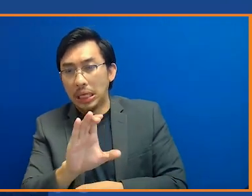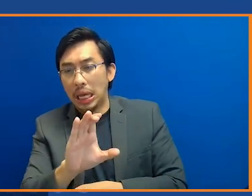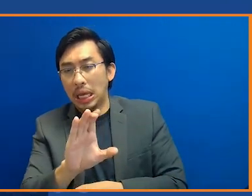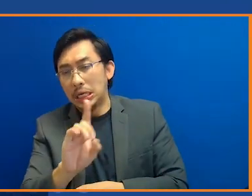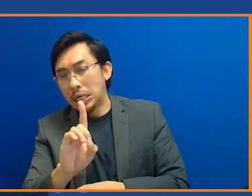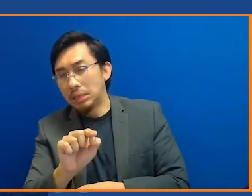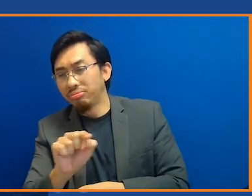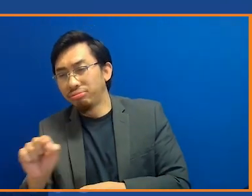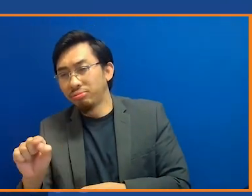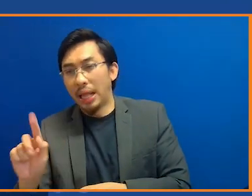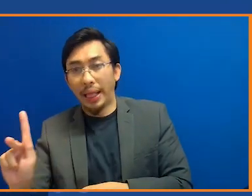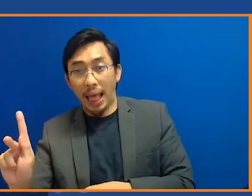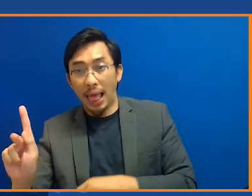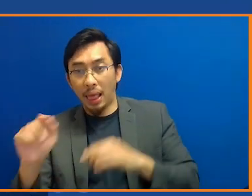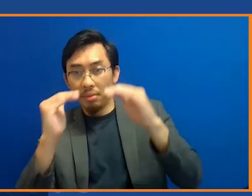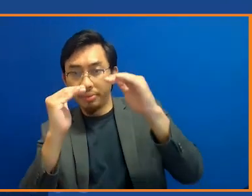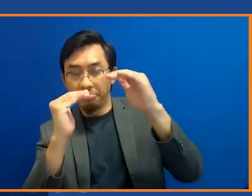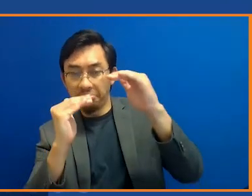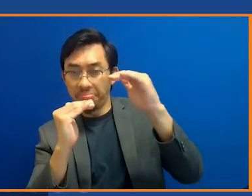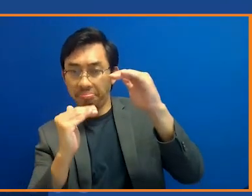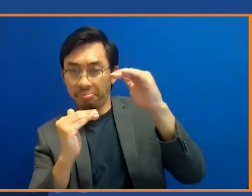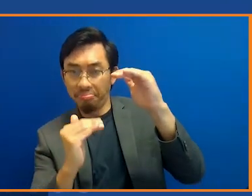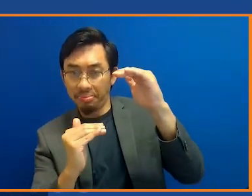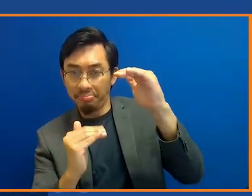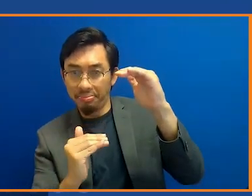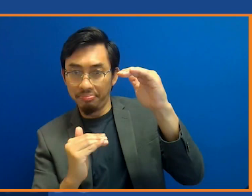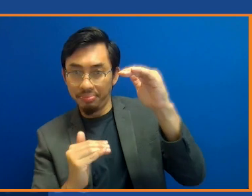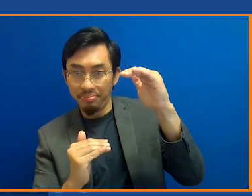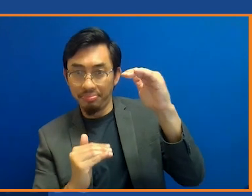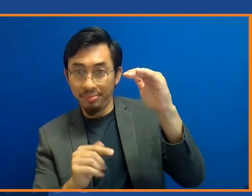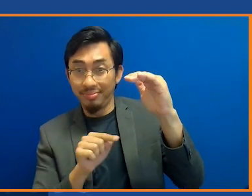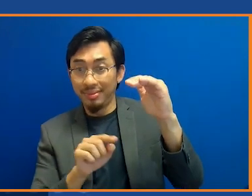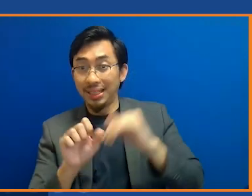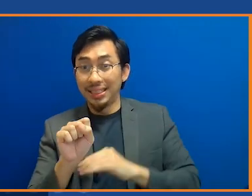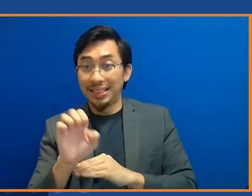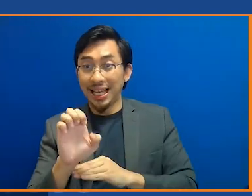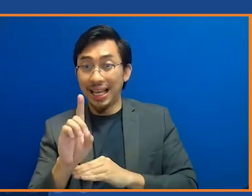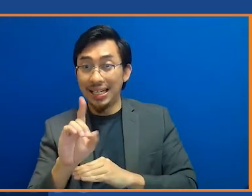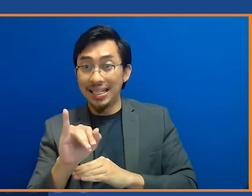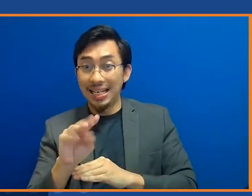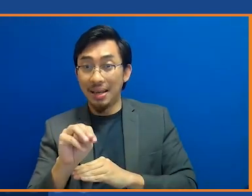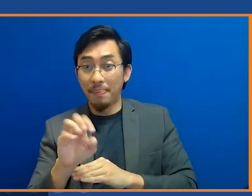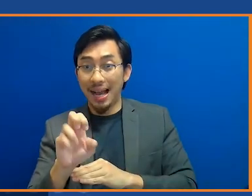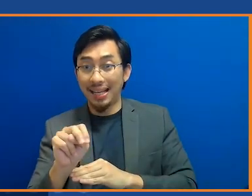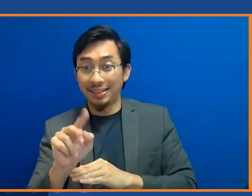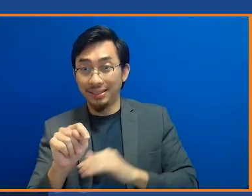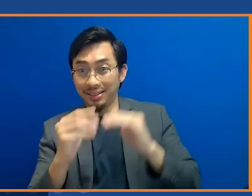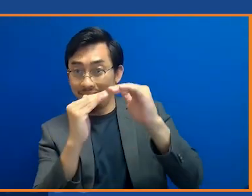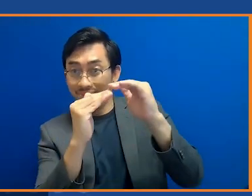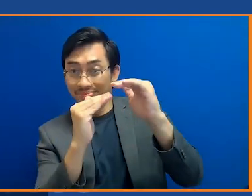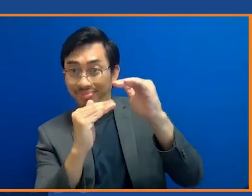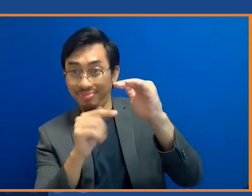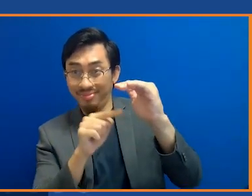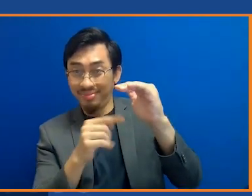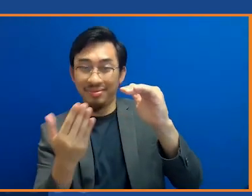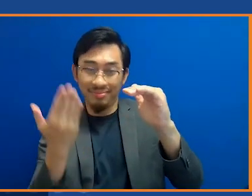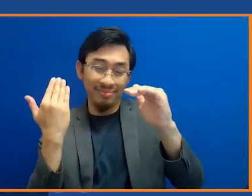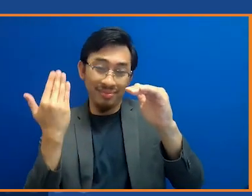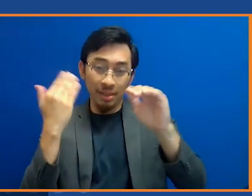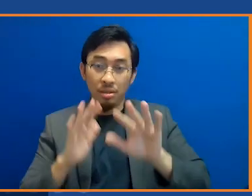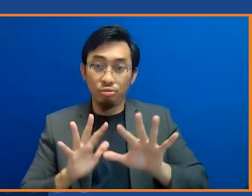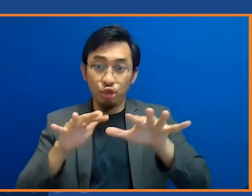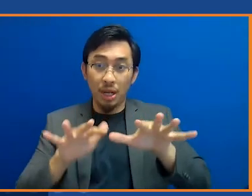A, B, C, D until K are sediments from the previous